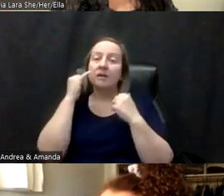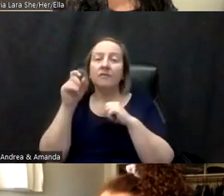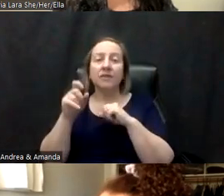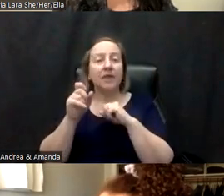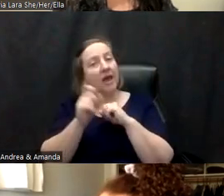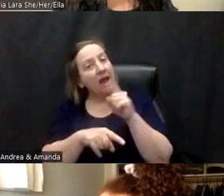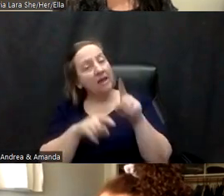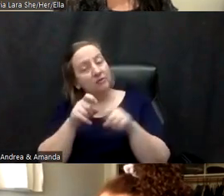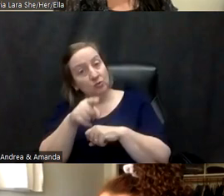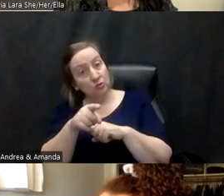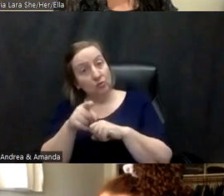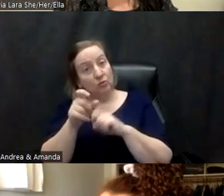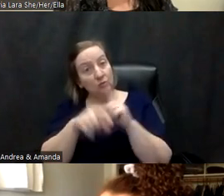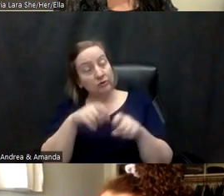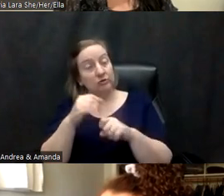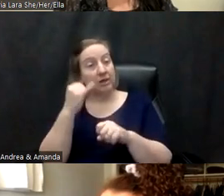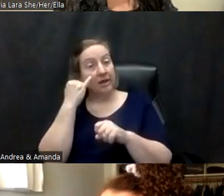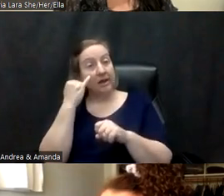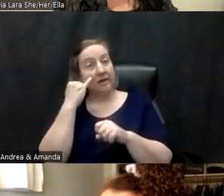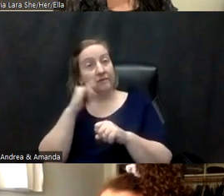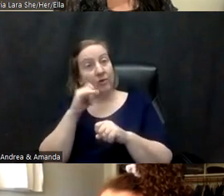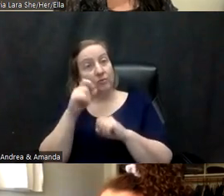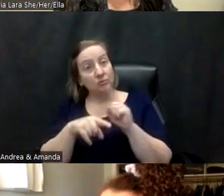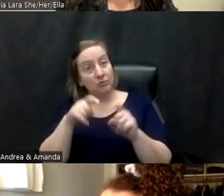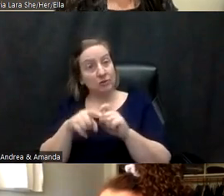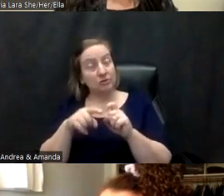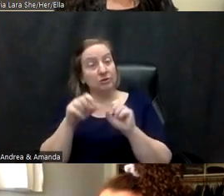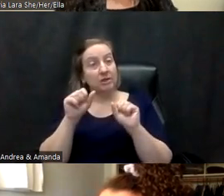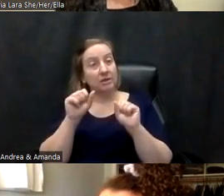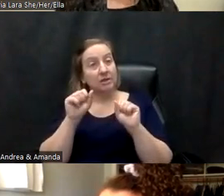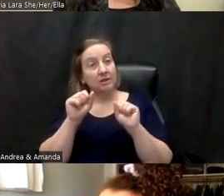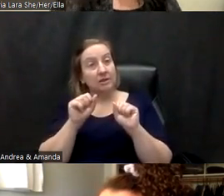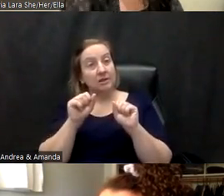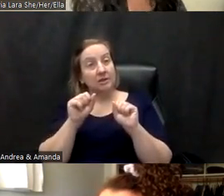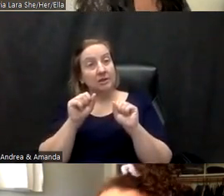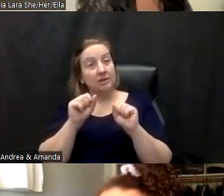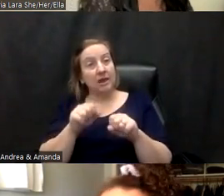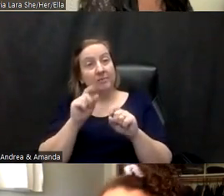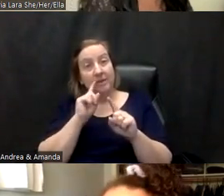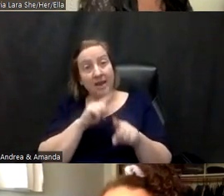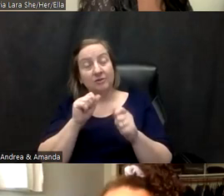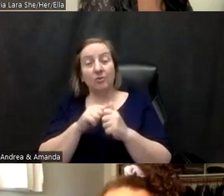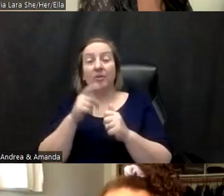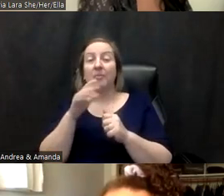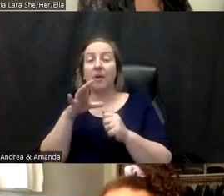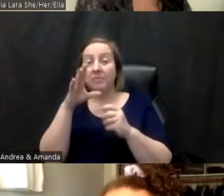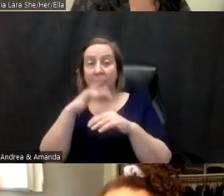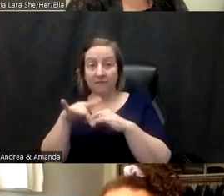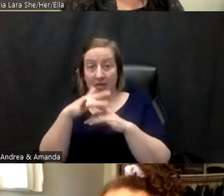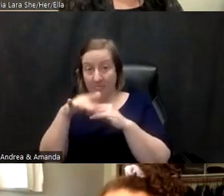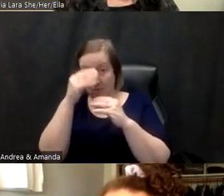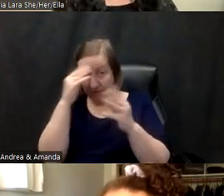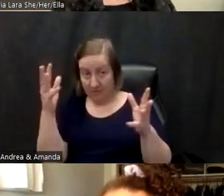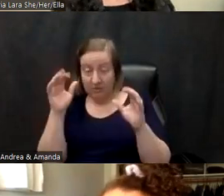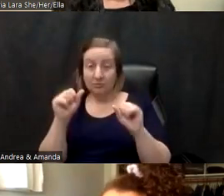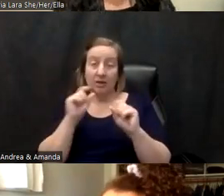questions, if those are questions that can be answered using publicly available information, feel free